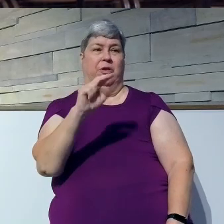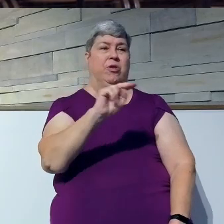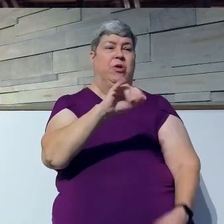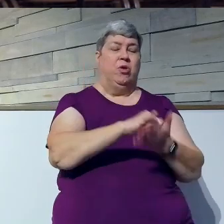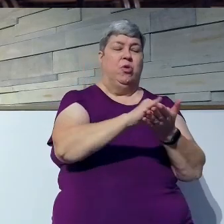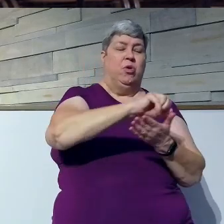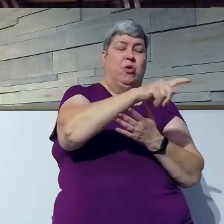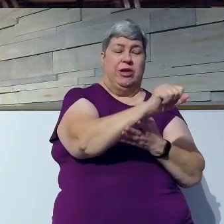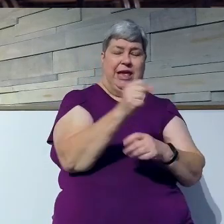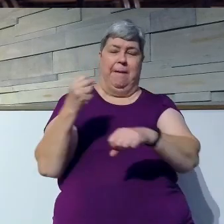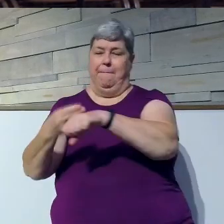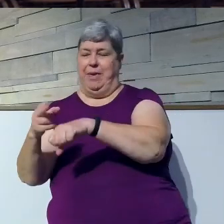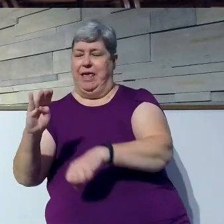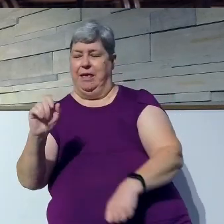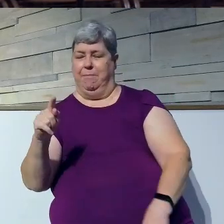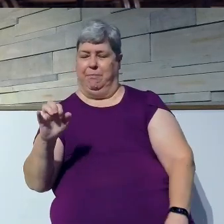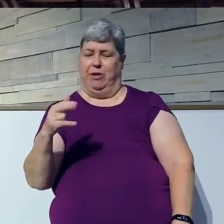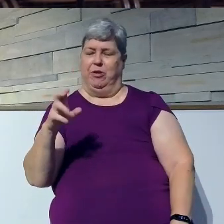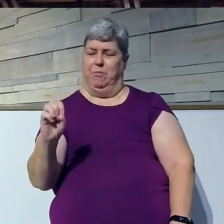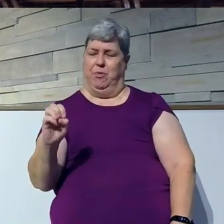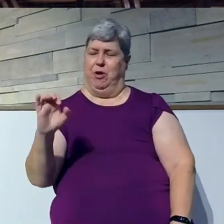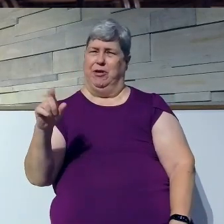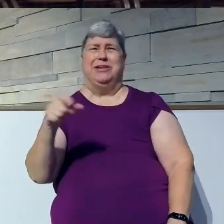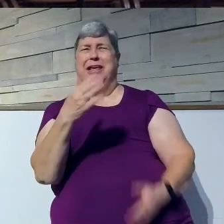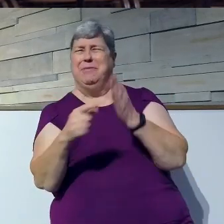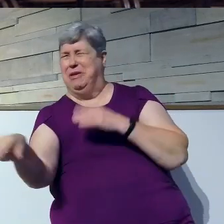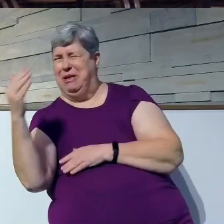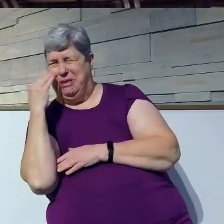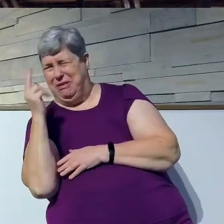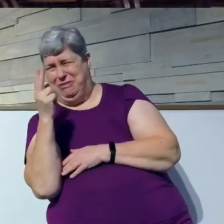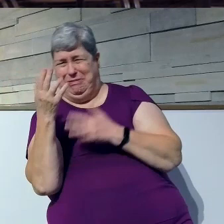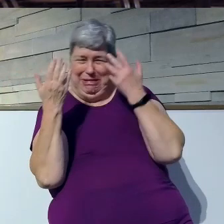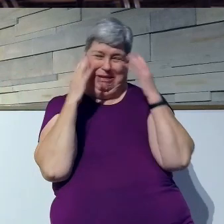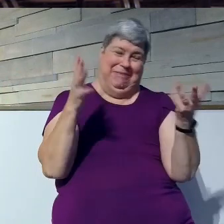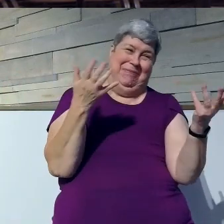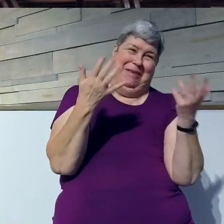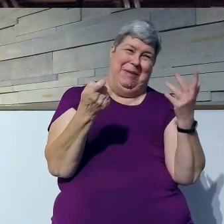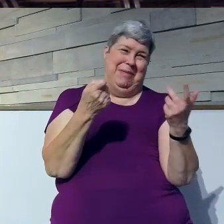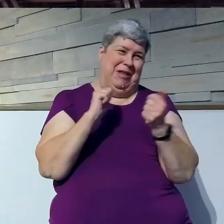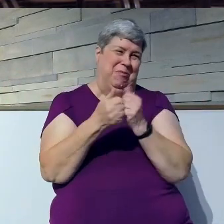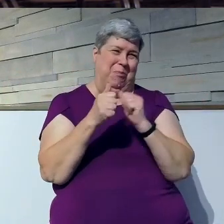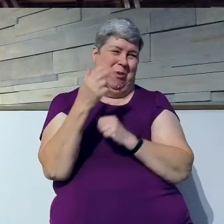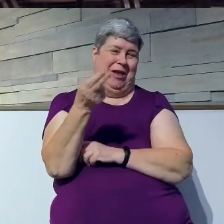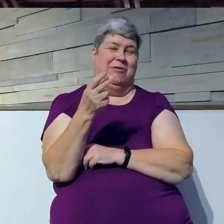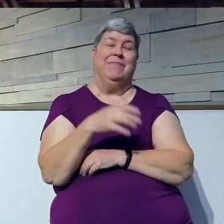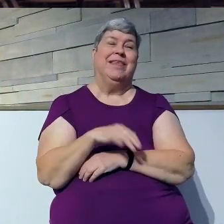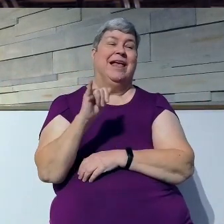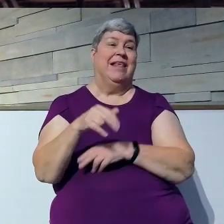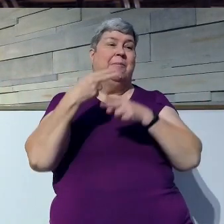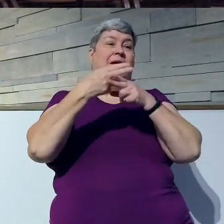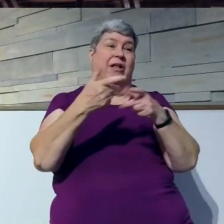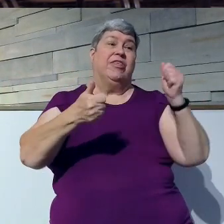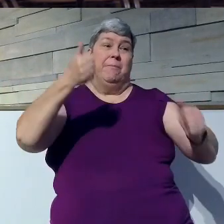Baltimore Colts, all right? Now, some of you got to know the history, all right? You got to know a little sports history. That's been